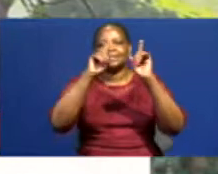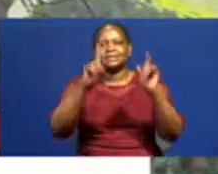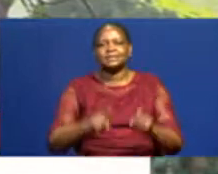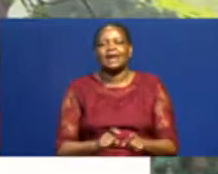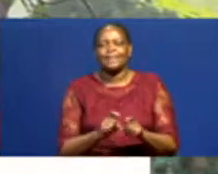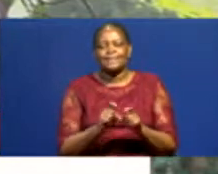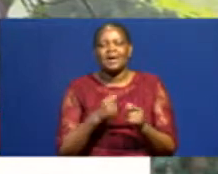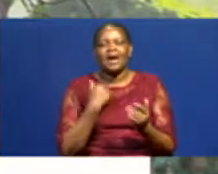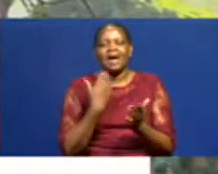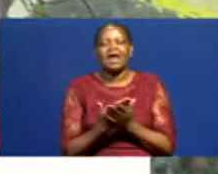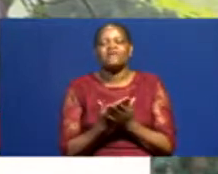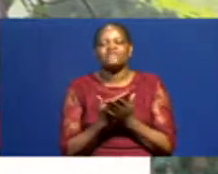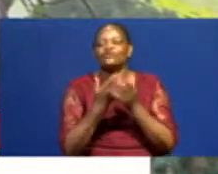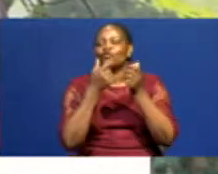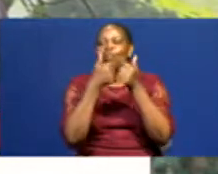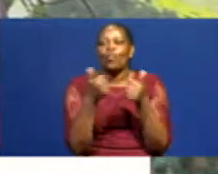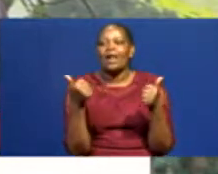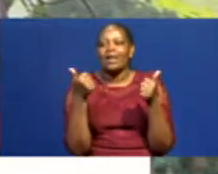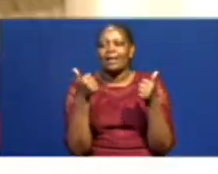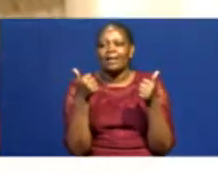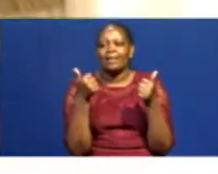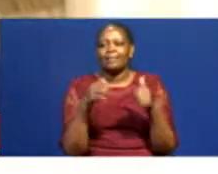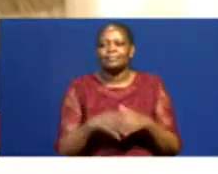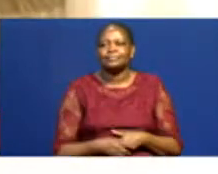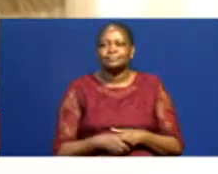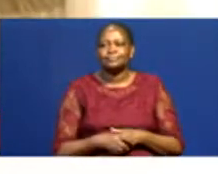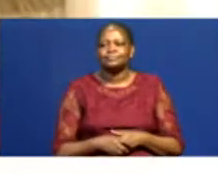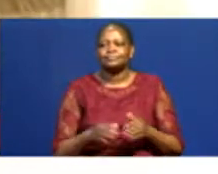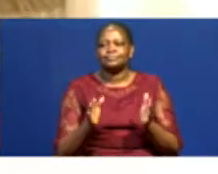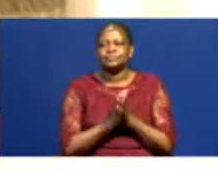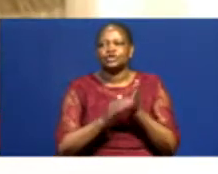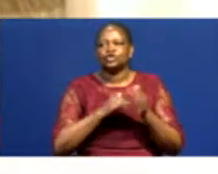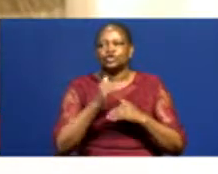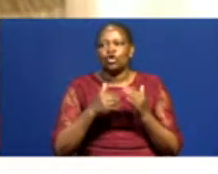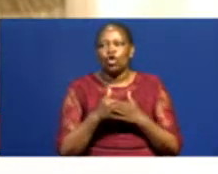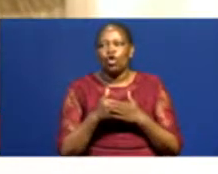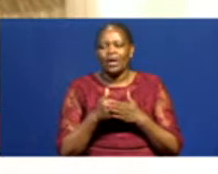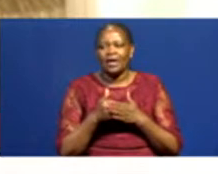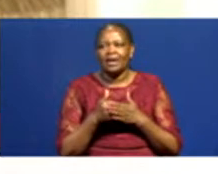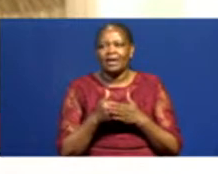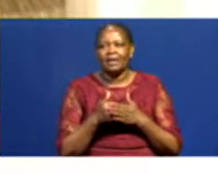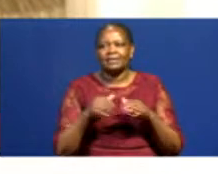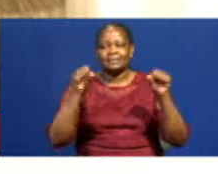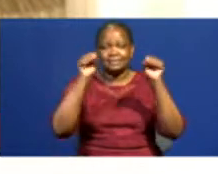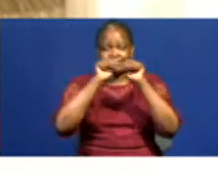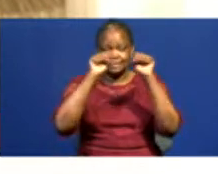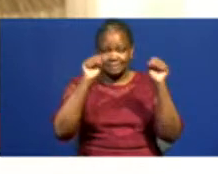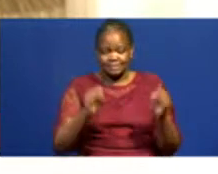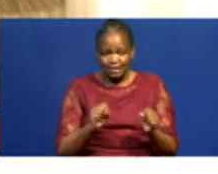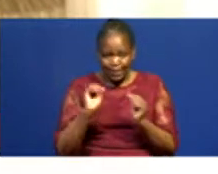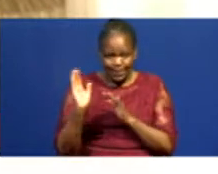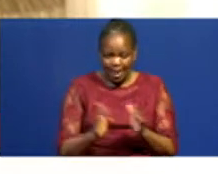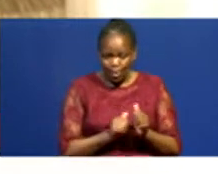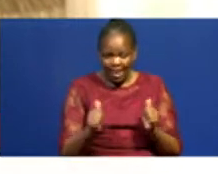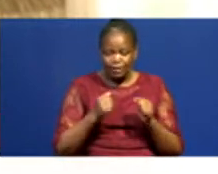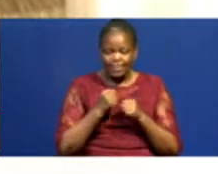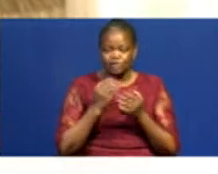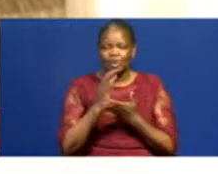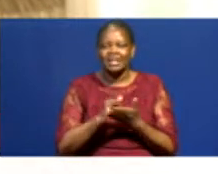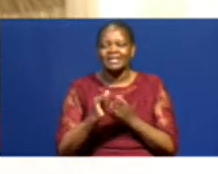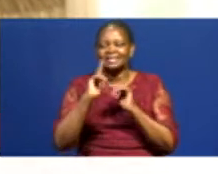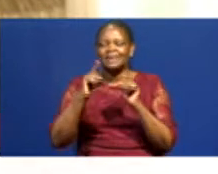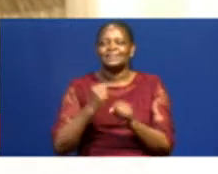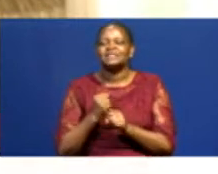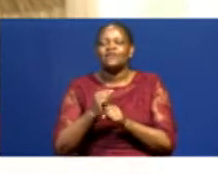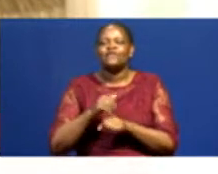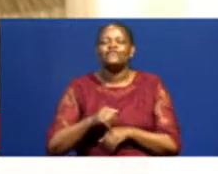imefika mahali ambapo inatakiwa kufikia. And all system have been put in place, make sure that the exam is done as per